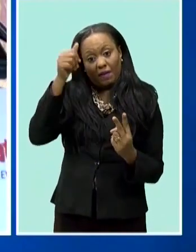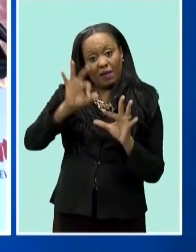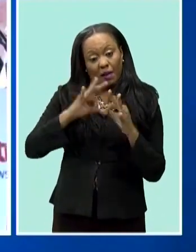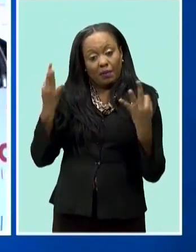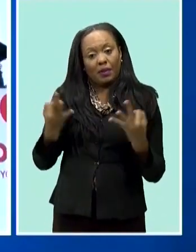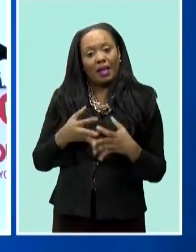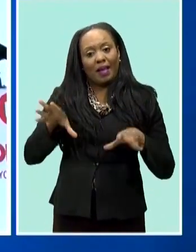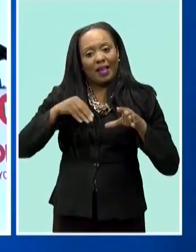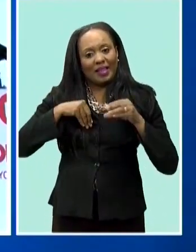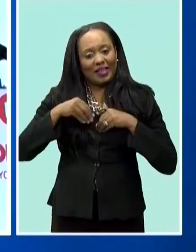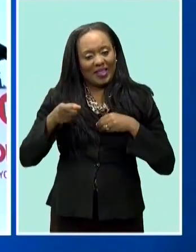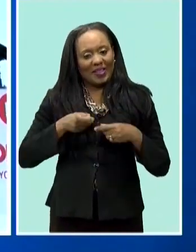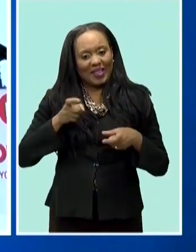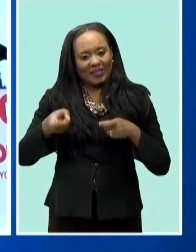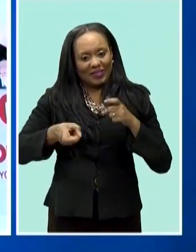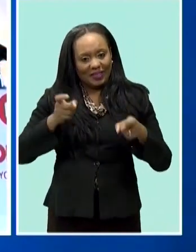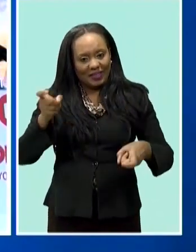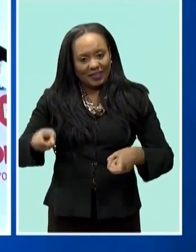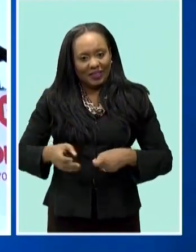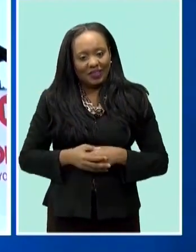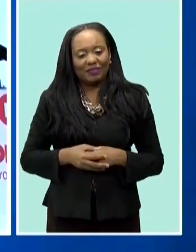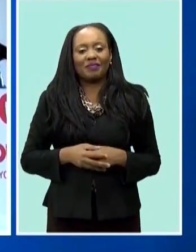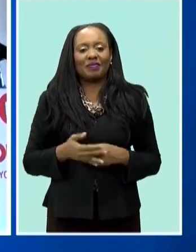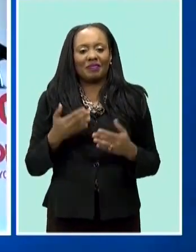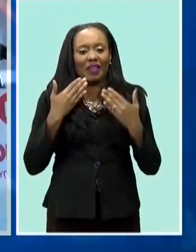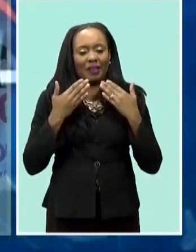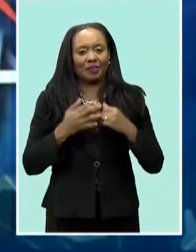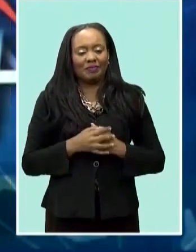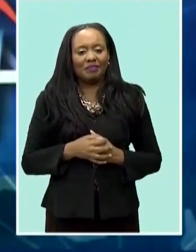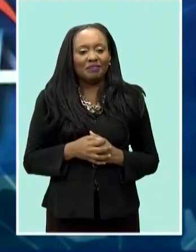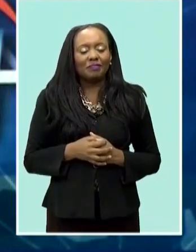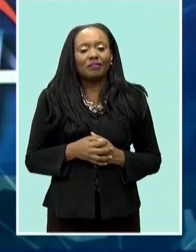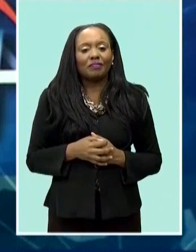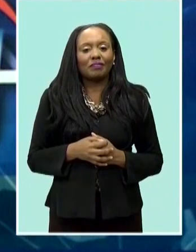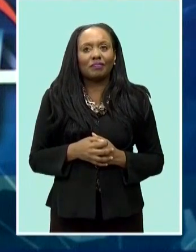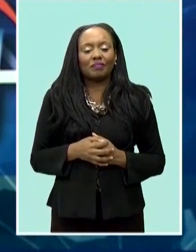of the two men. Shane Jones, CBC News.